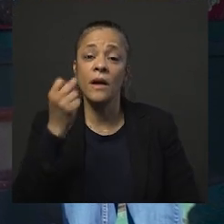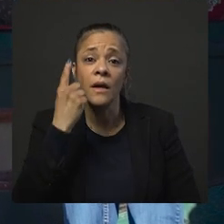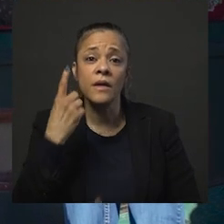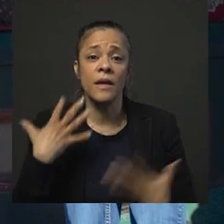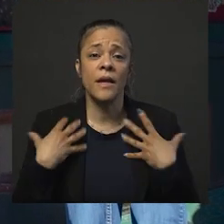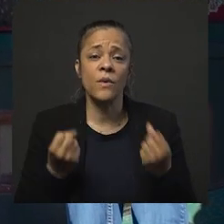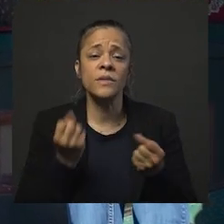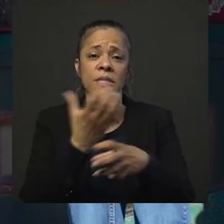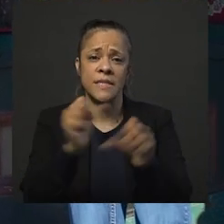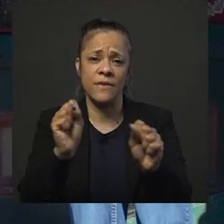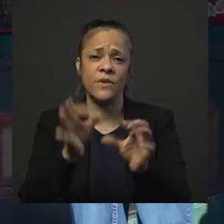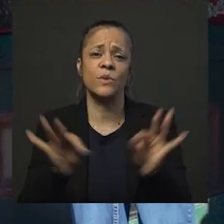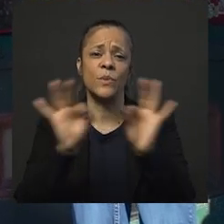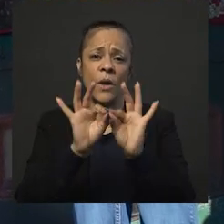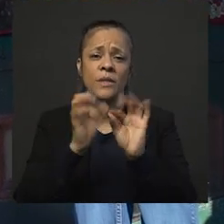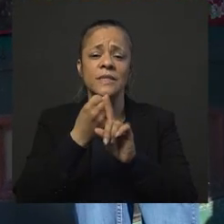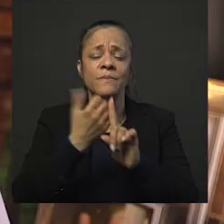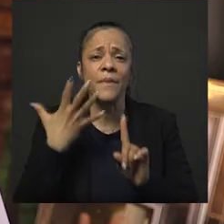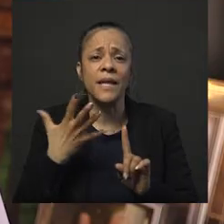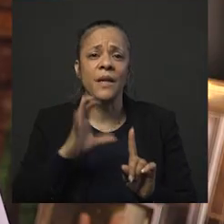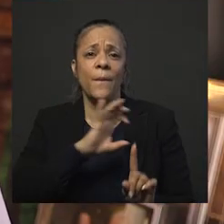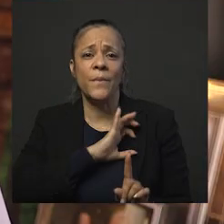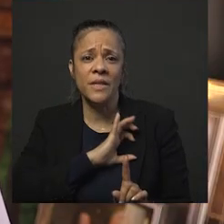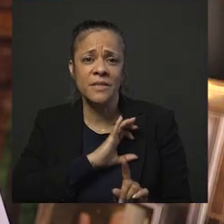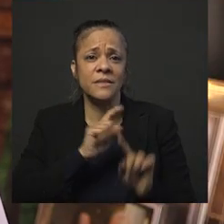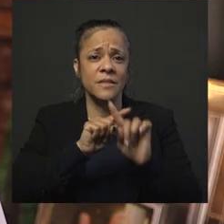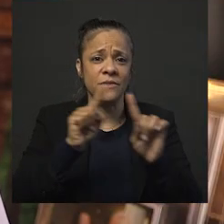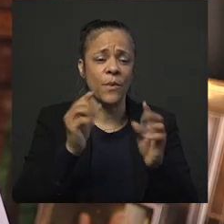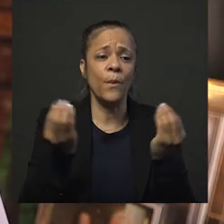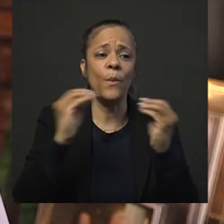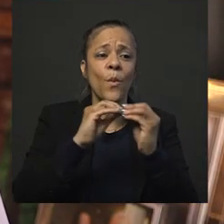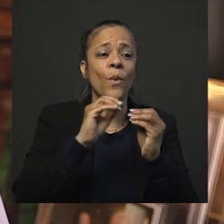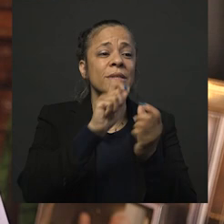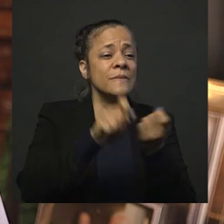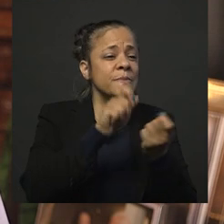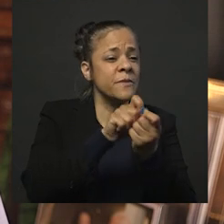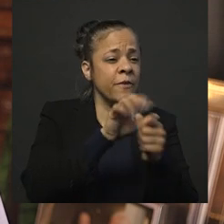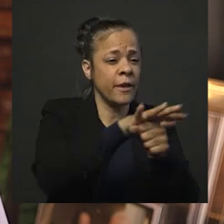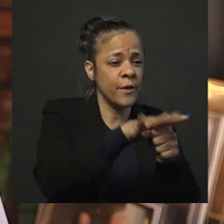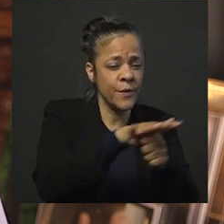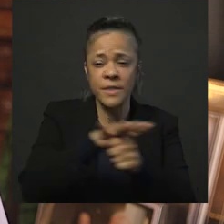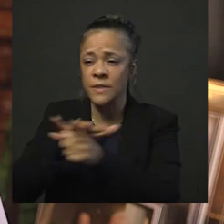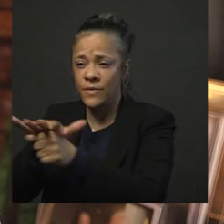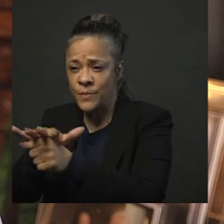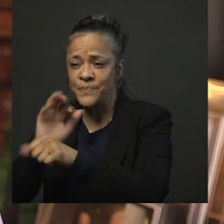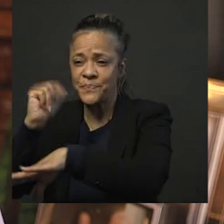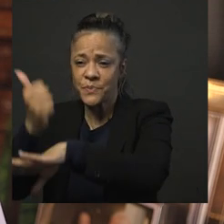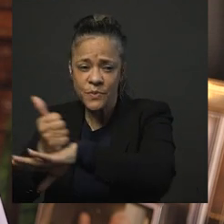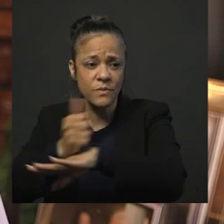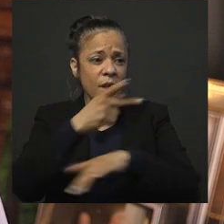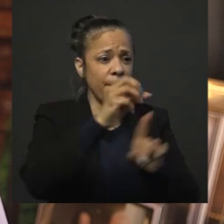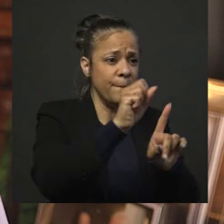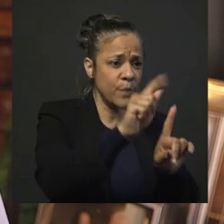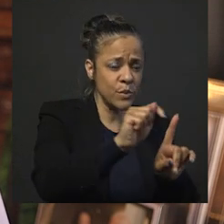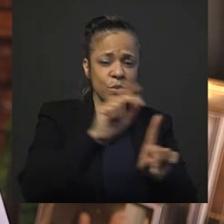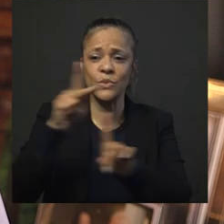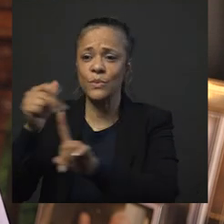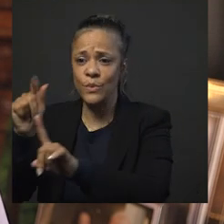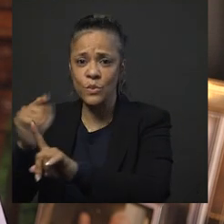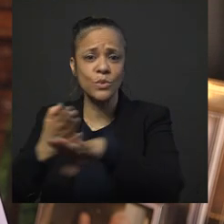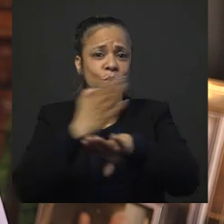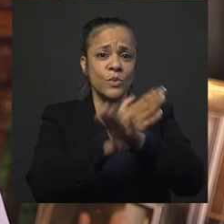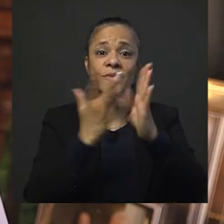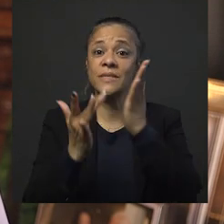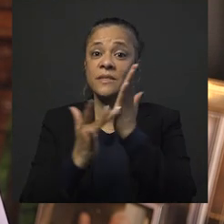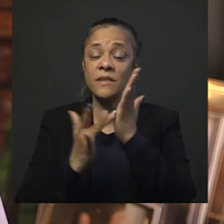areas, establishing fixed posts in strategic locations, improving technology to safeguard both residents and the officers, all that among